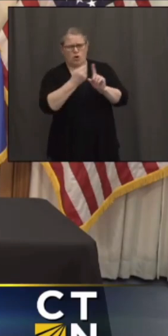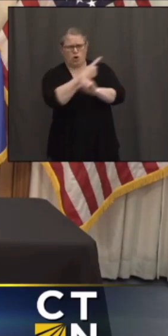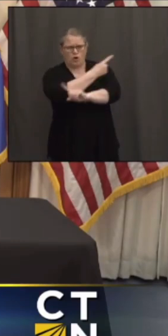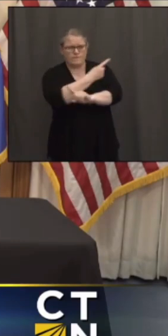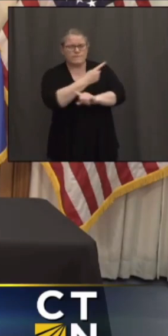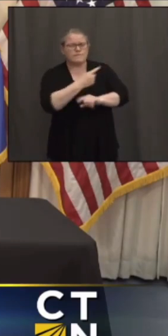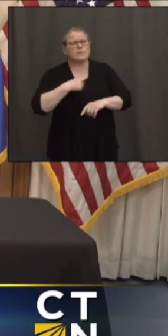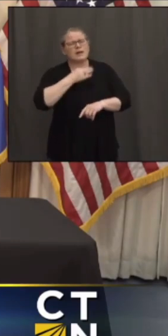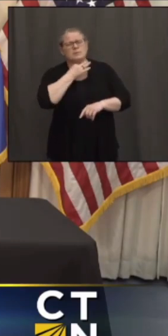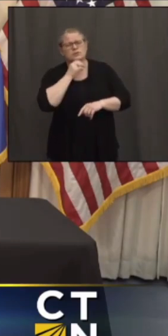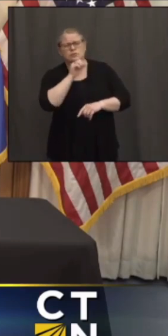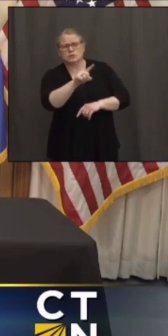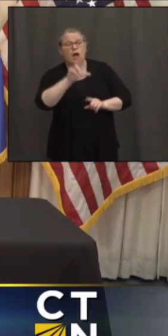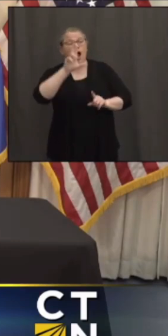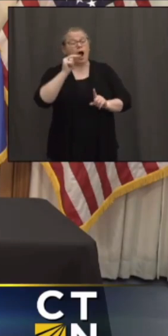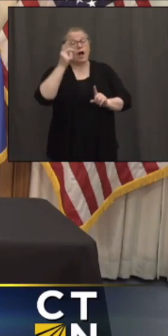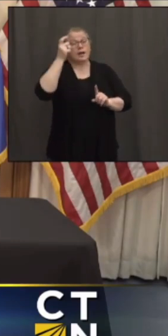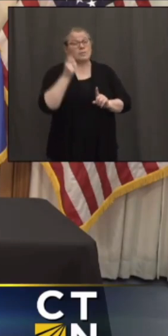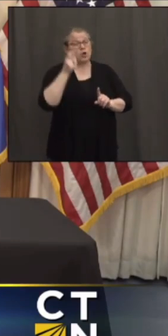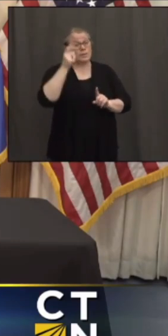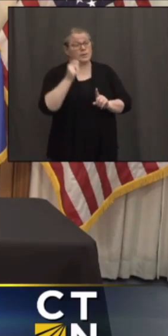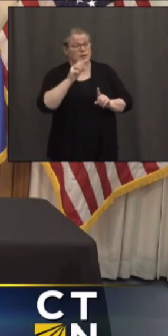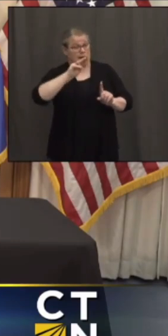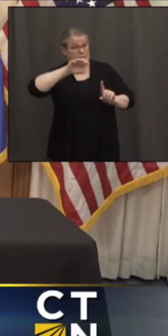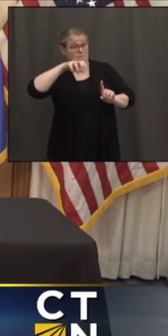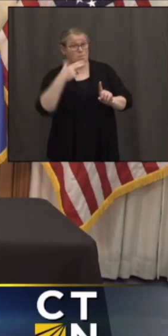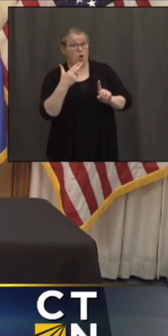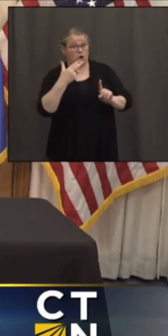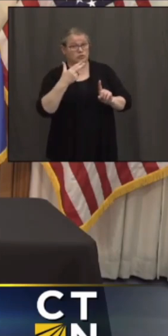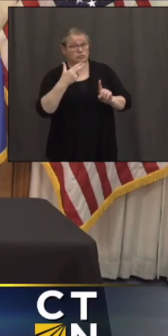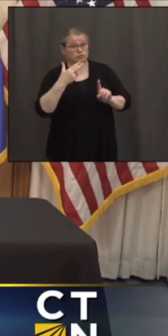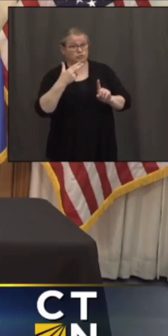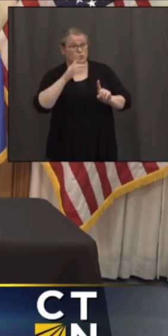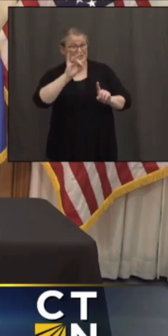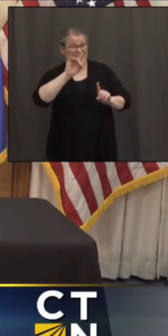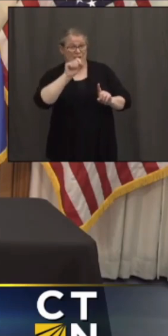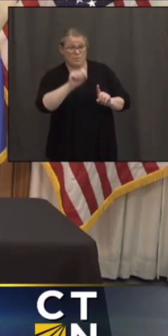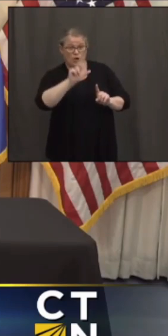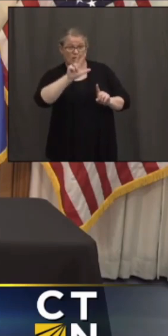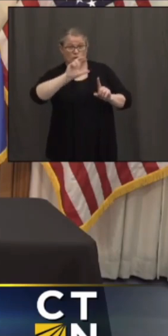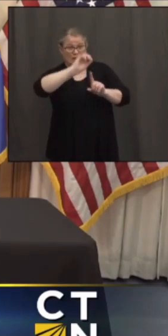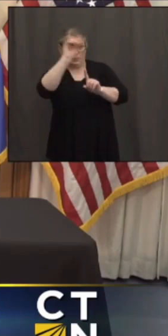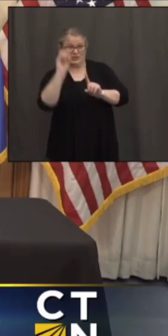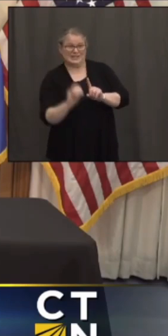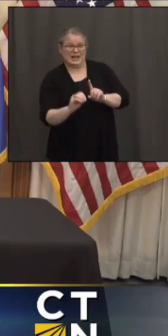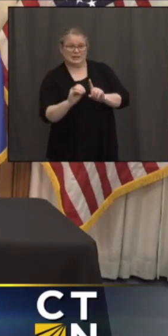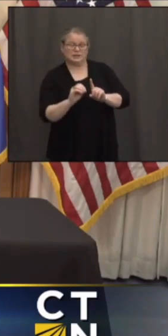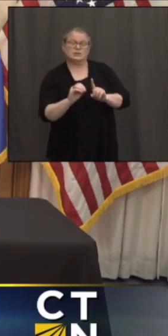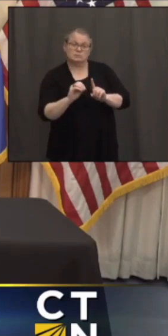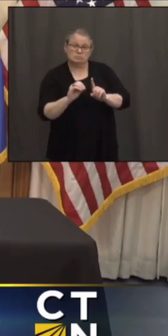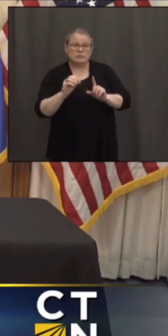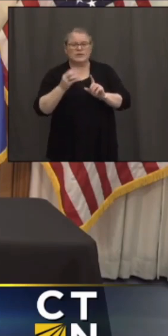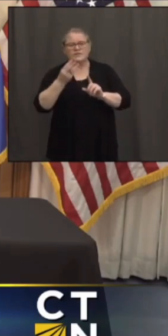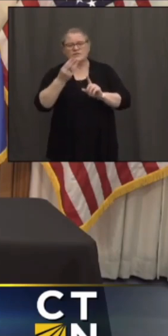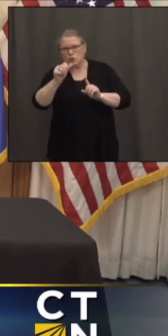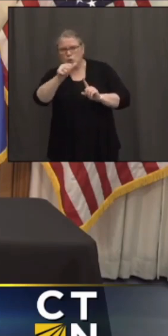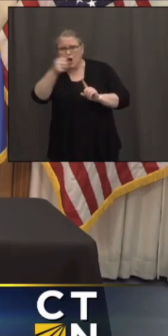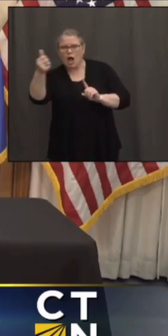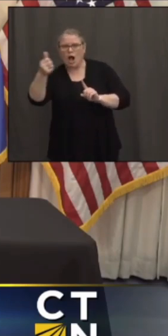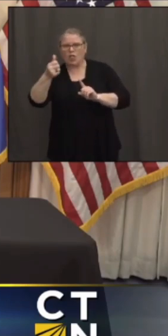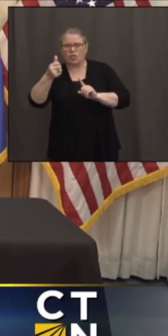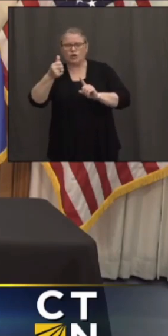unemployment rate. In March, it was 8.3%, which was tied with a few other countries for third highest in